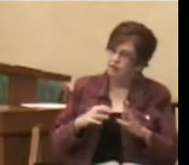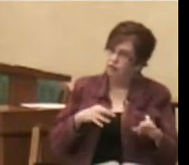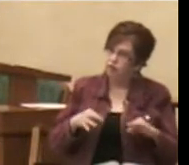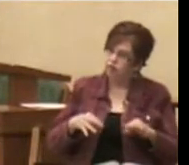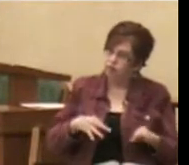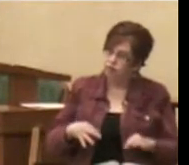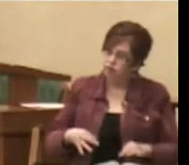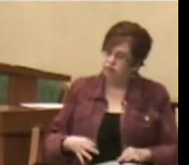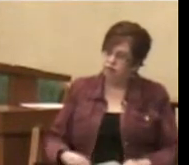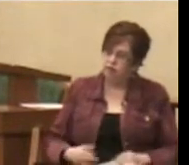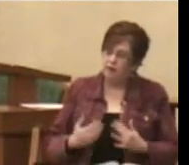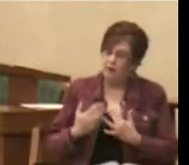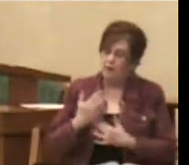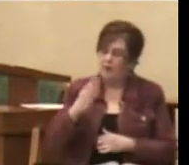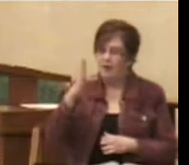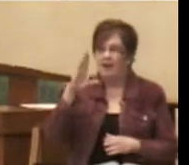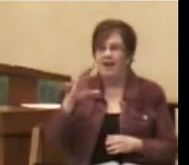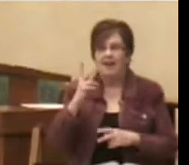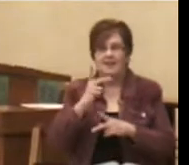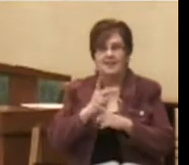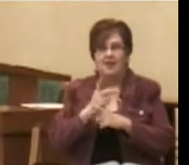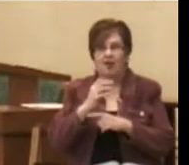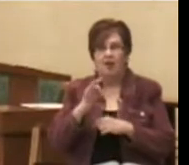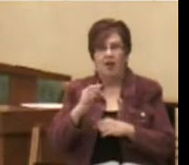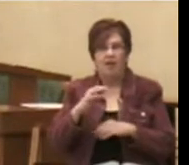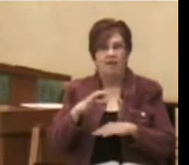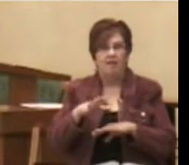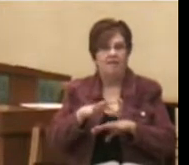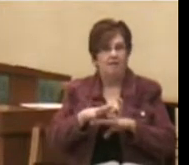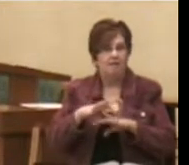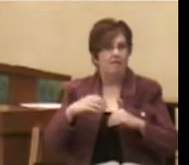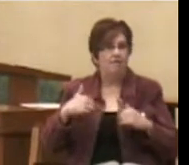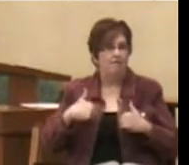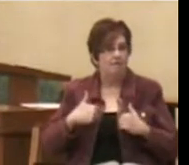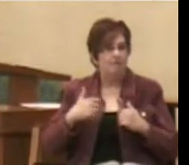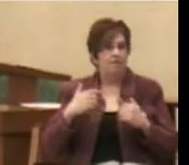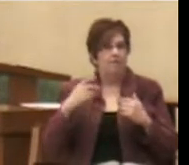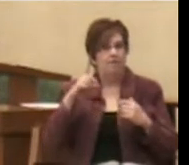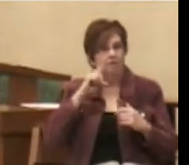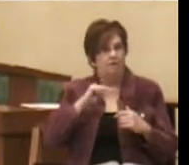his children through God's care of creation.